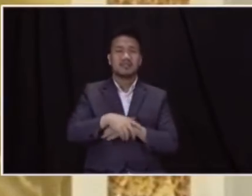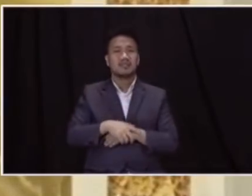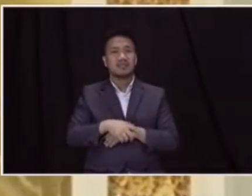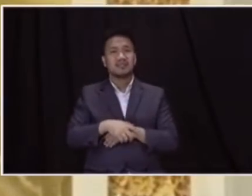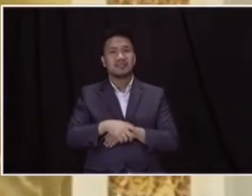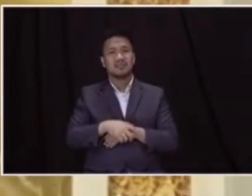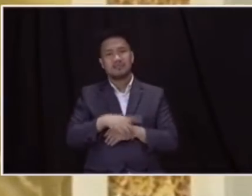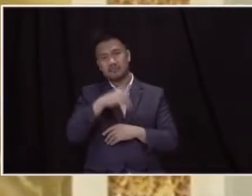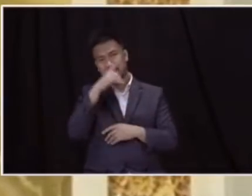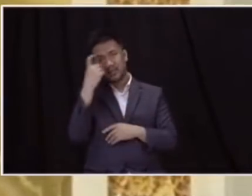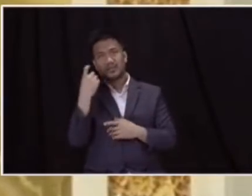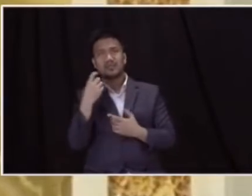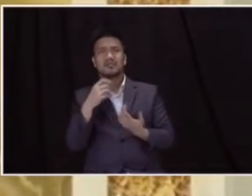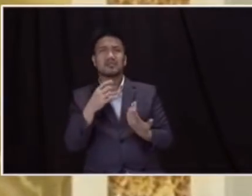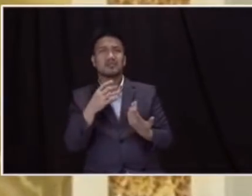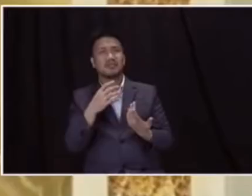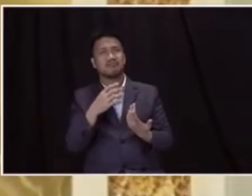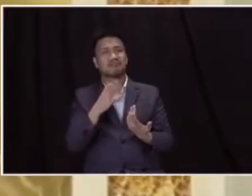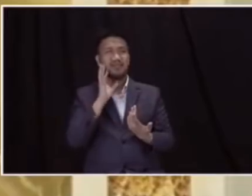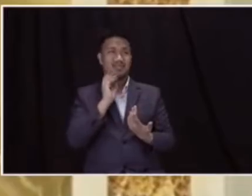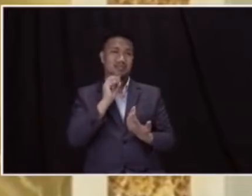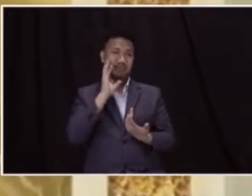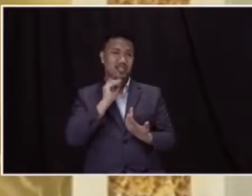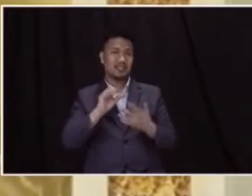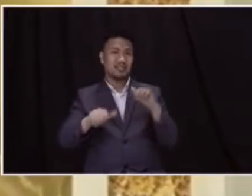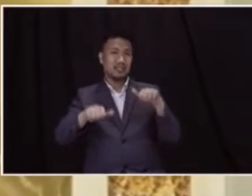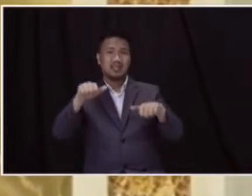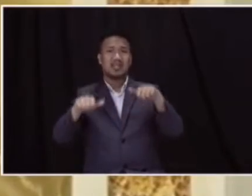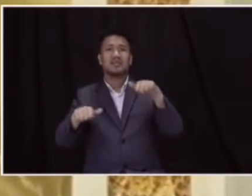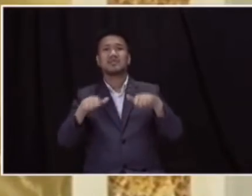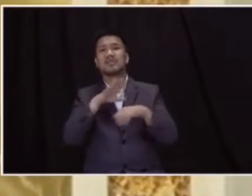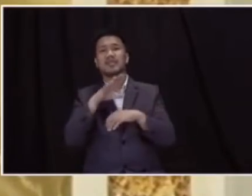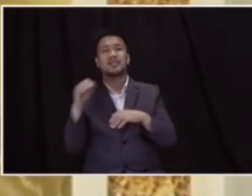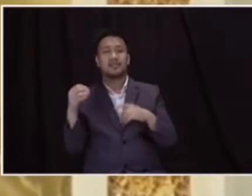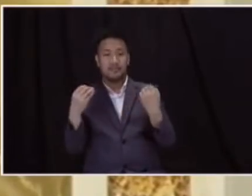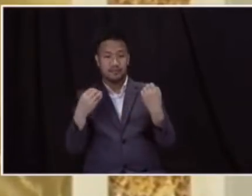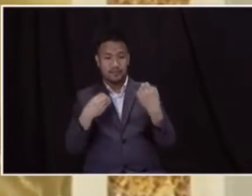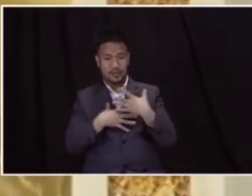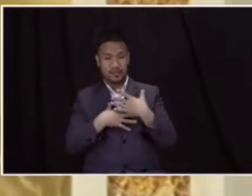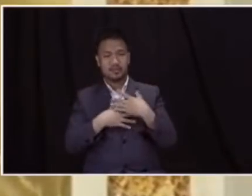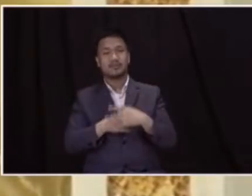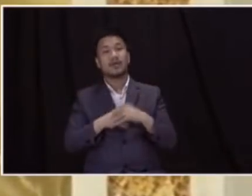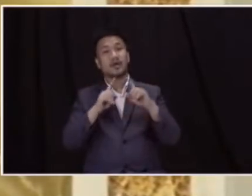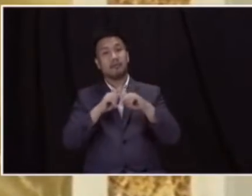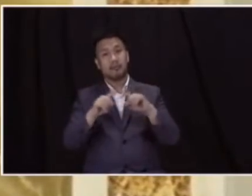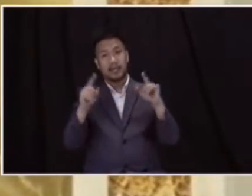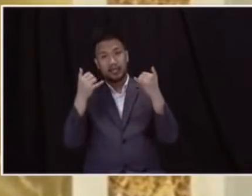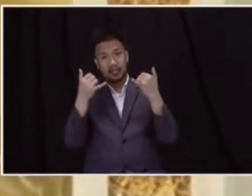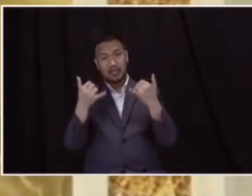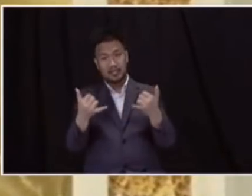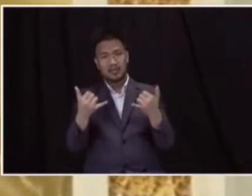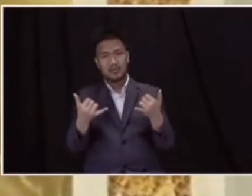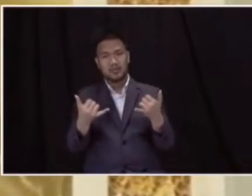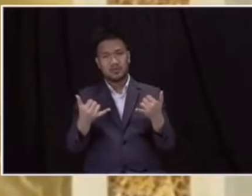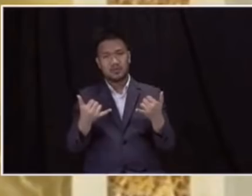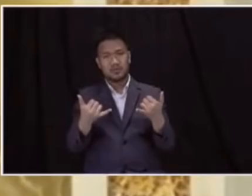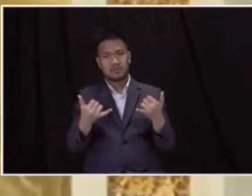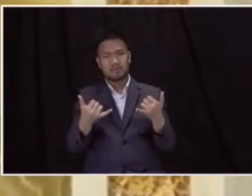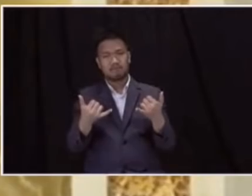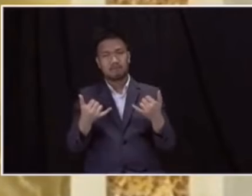As I confronted my doubts and fears. But now, I am imbued